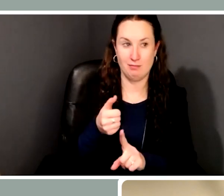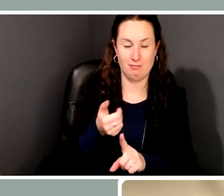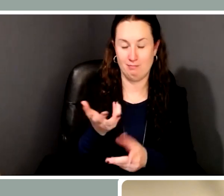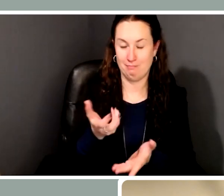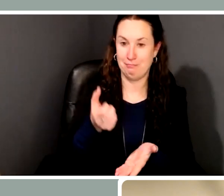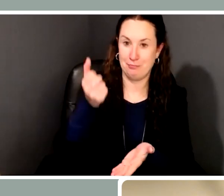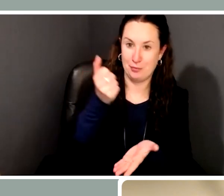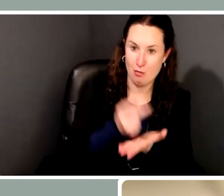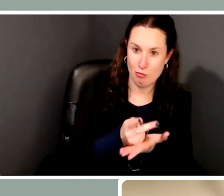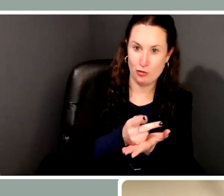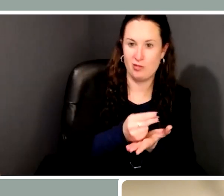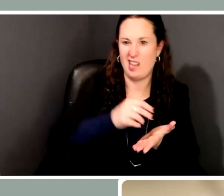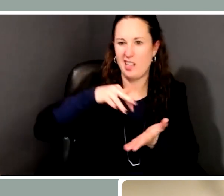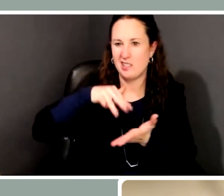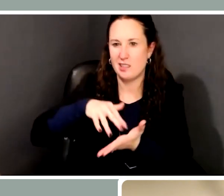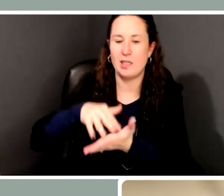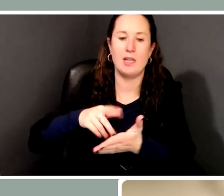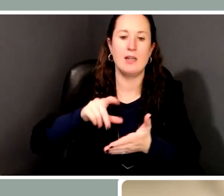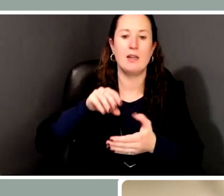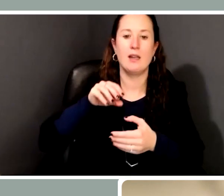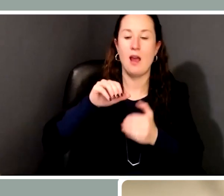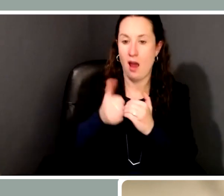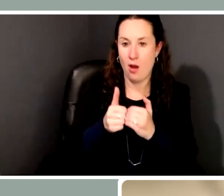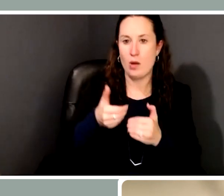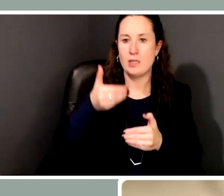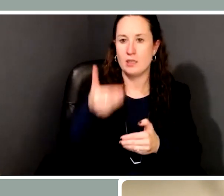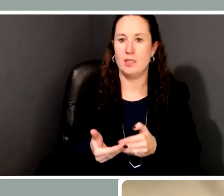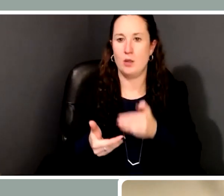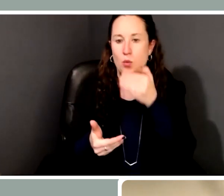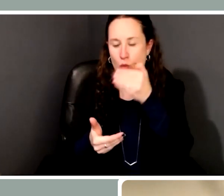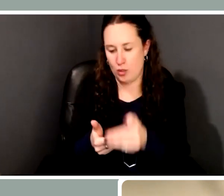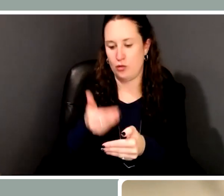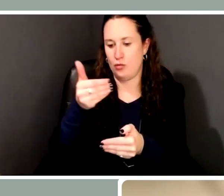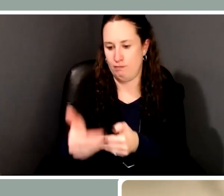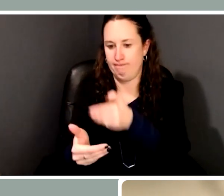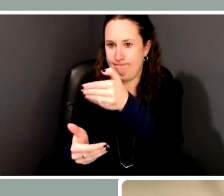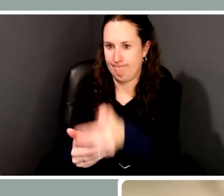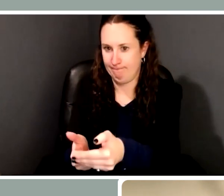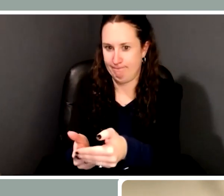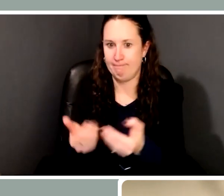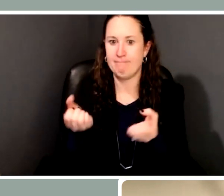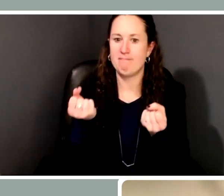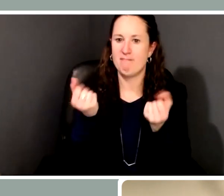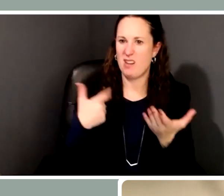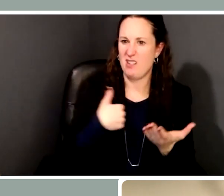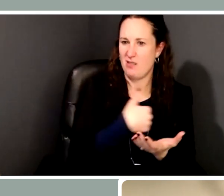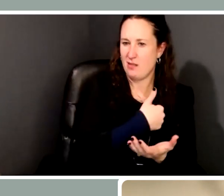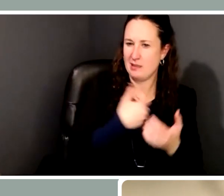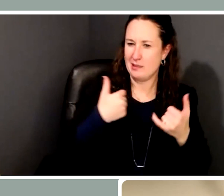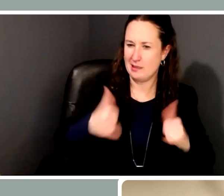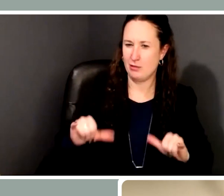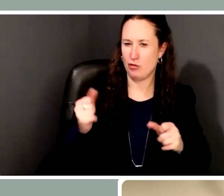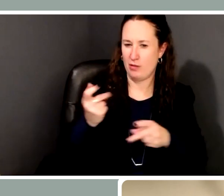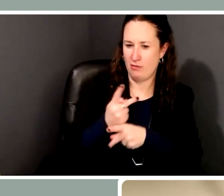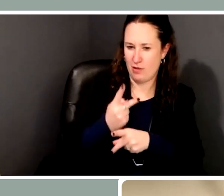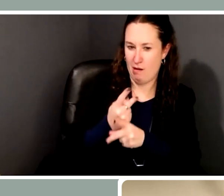in sequential ways in medicine. And, a lot of us are trying to figure out whether we could upend a little bit of that as well. Okay.